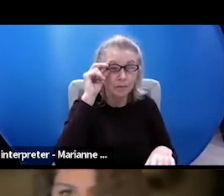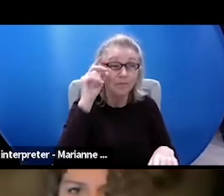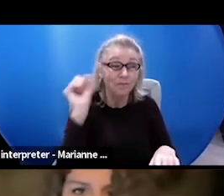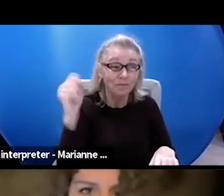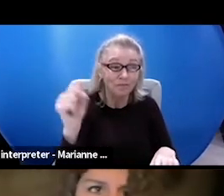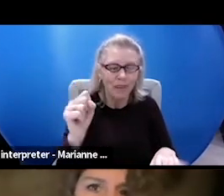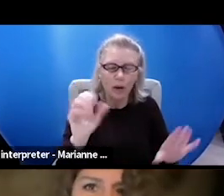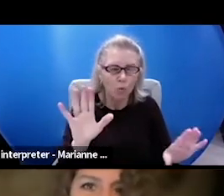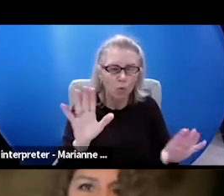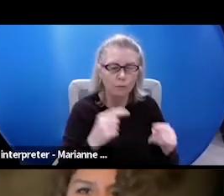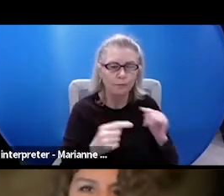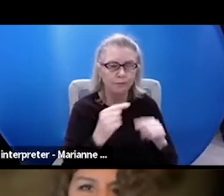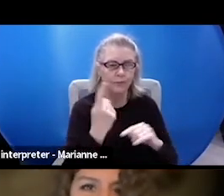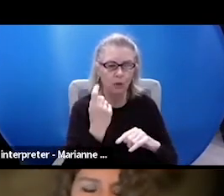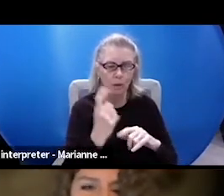no, back.